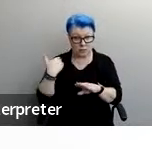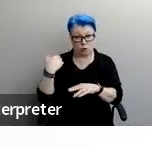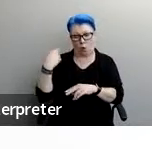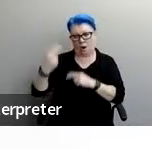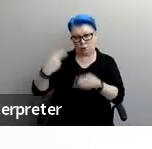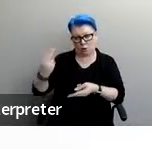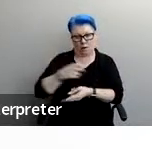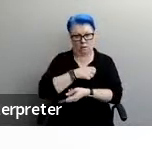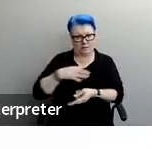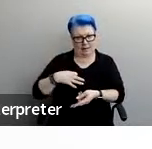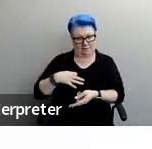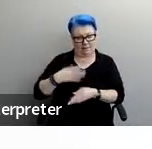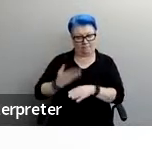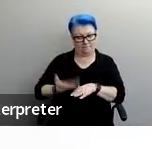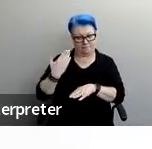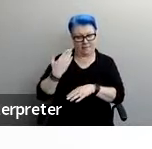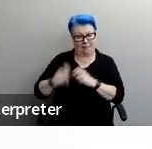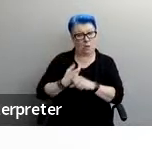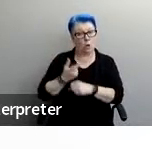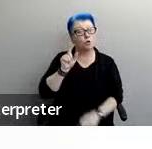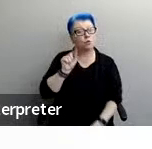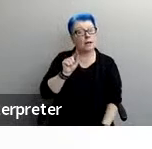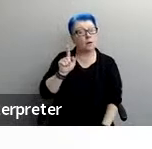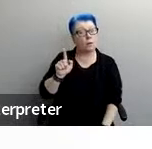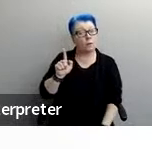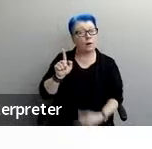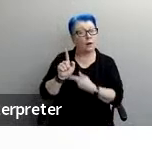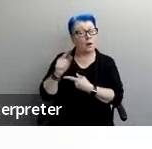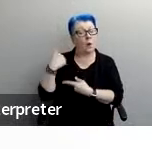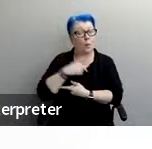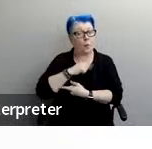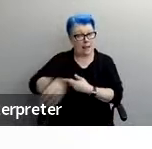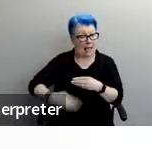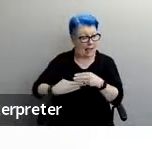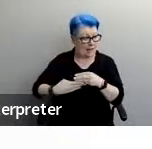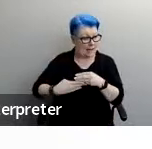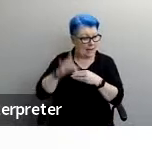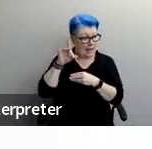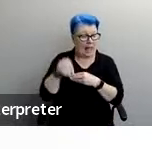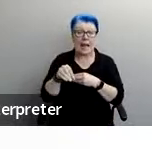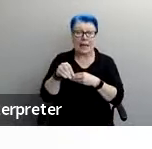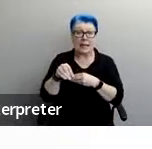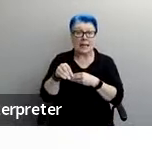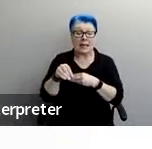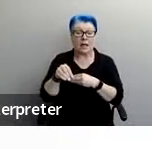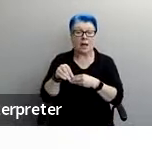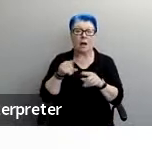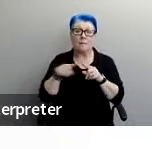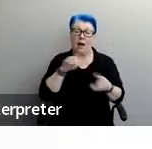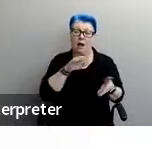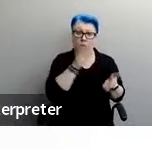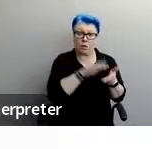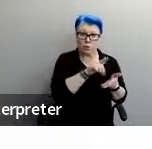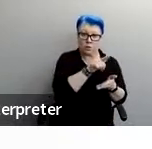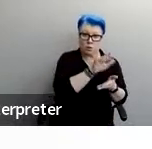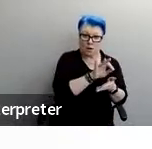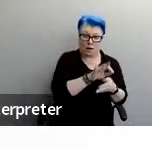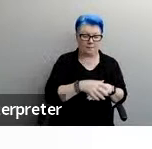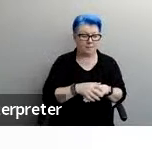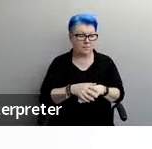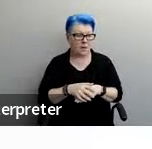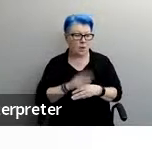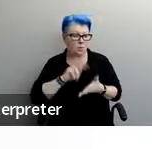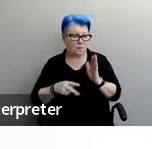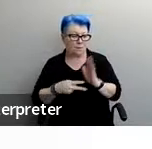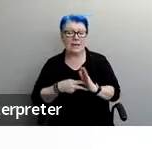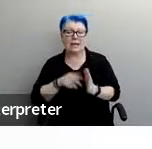staffing, in 2021, we added 80 positions while reducing 29, so a net of